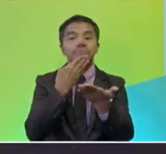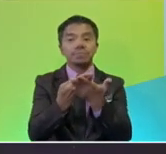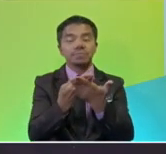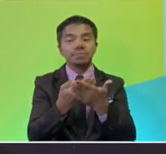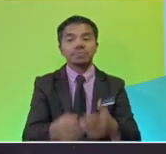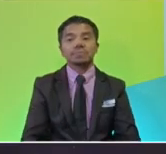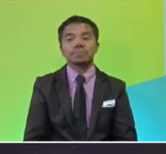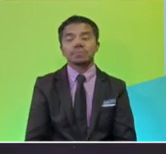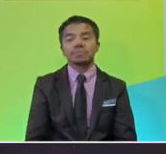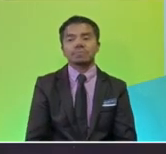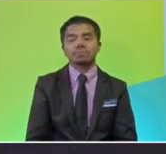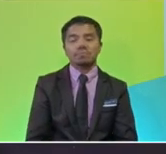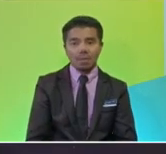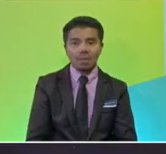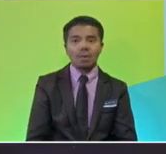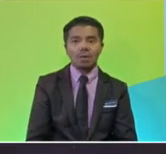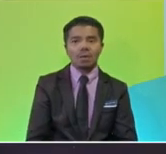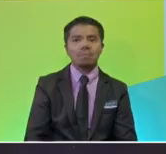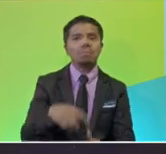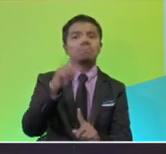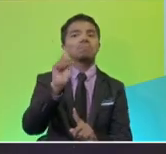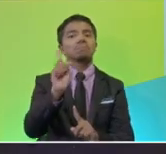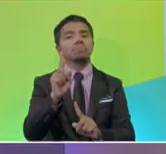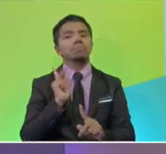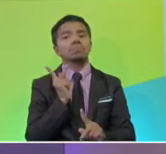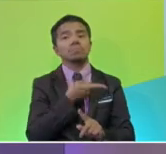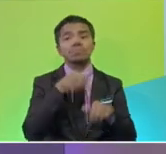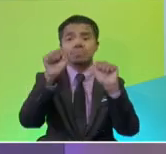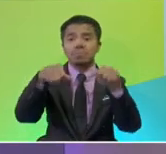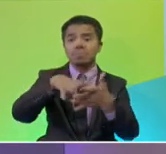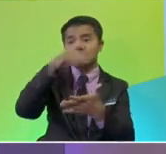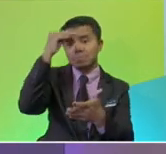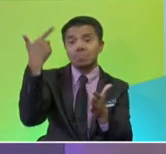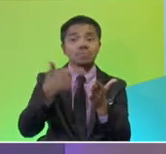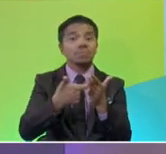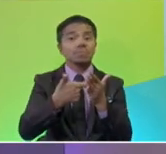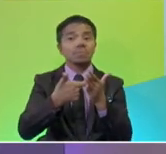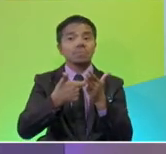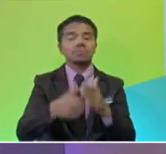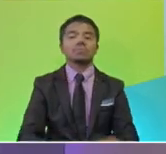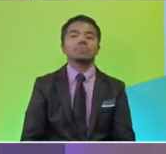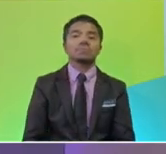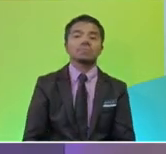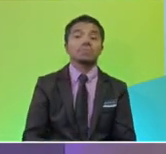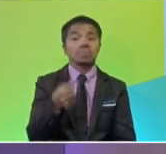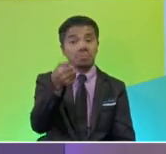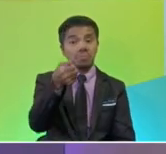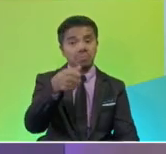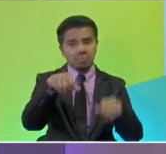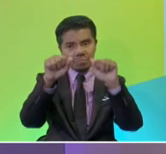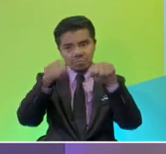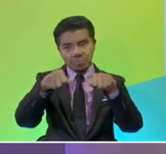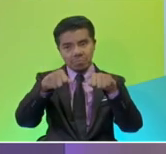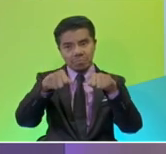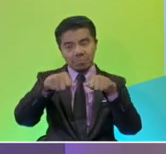can we get extra materials for today's lesson? Okay. If you are interested to get the materials that we use today, you can always go to